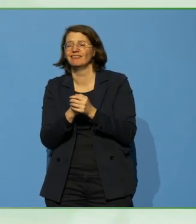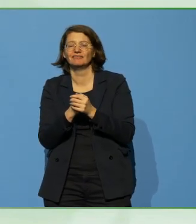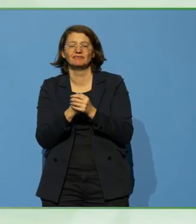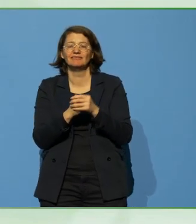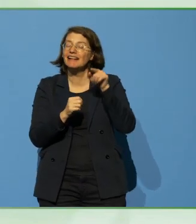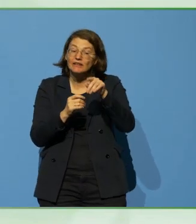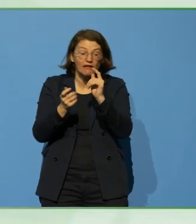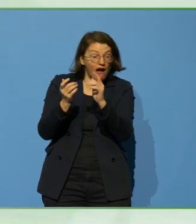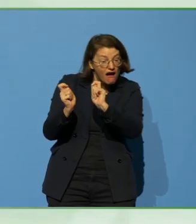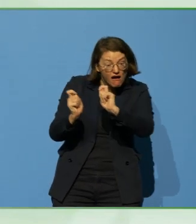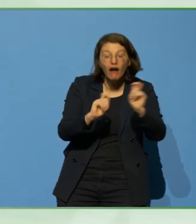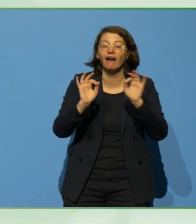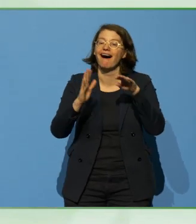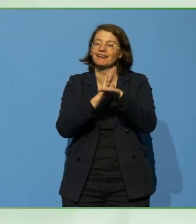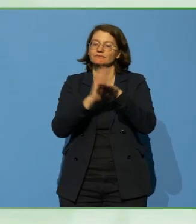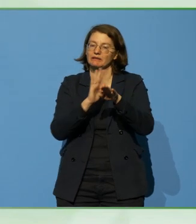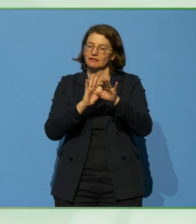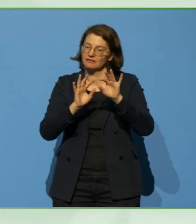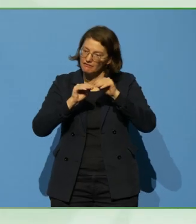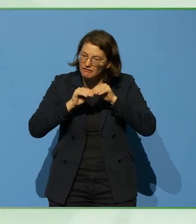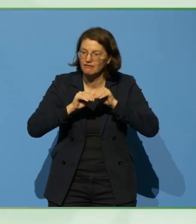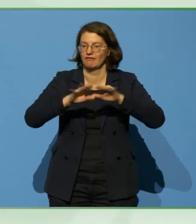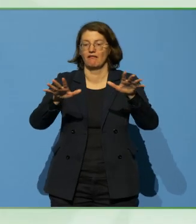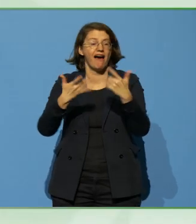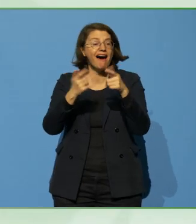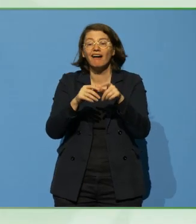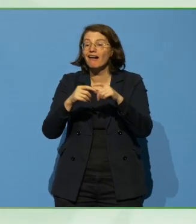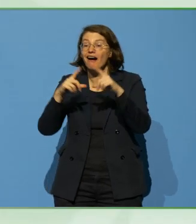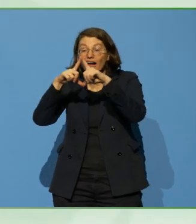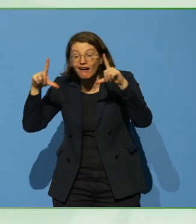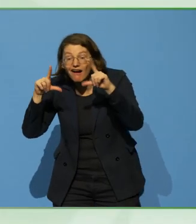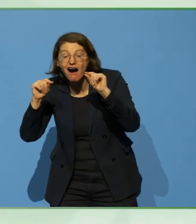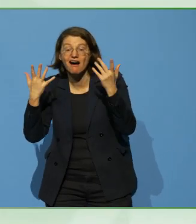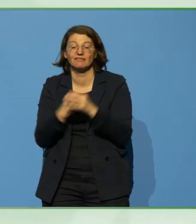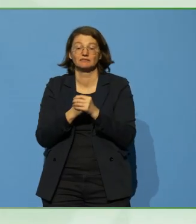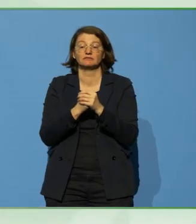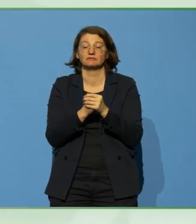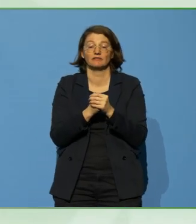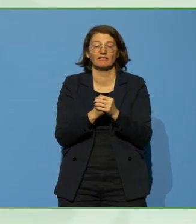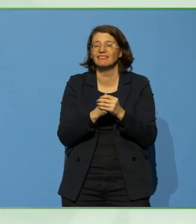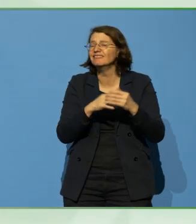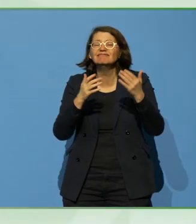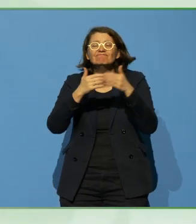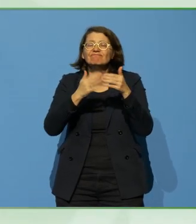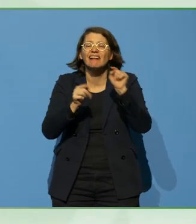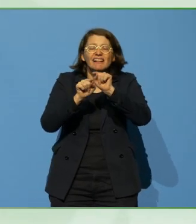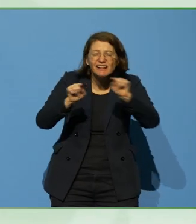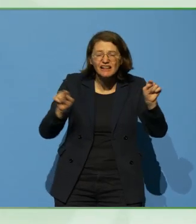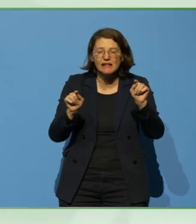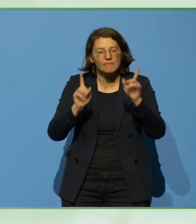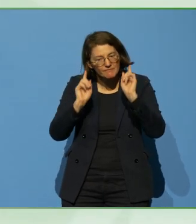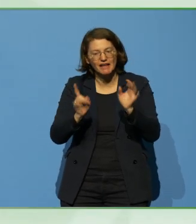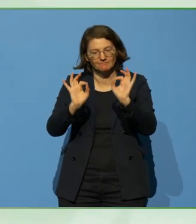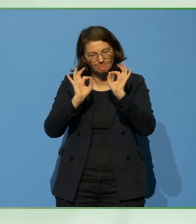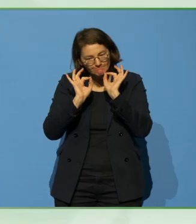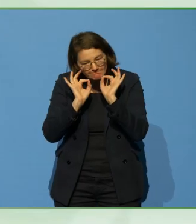it slippery? Is it easy to find in a wallet, etc.? There are so many questions, and it's the best